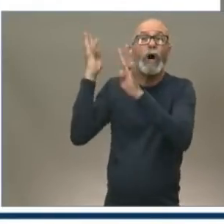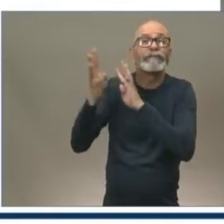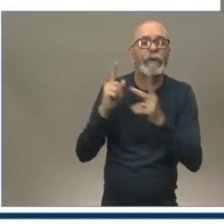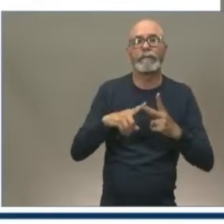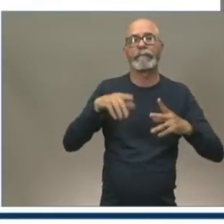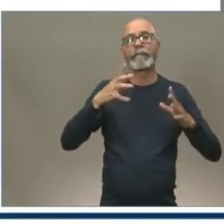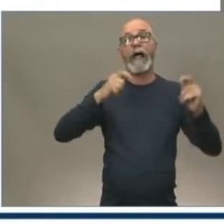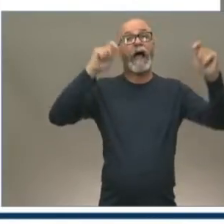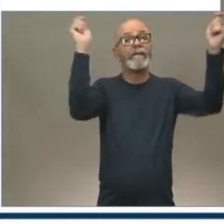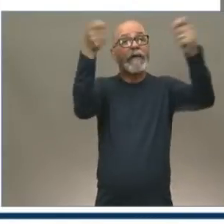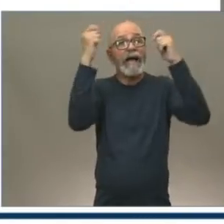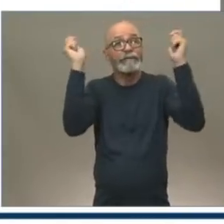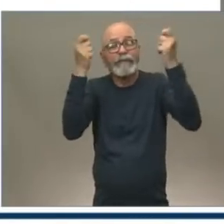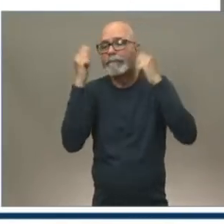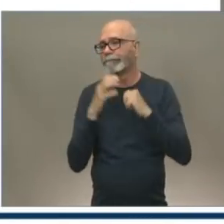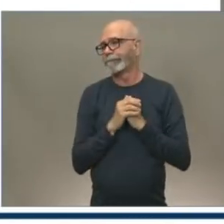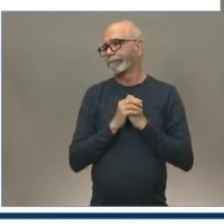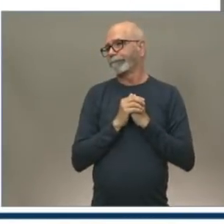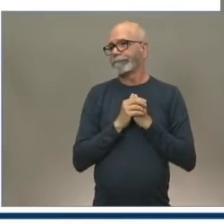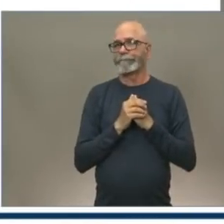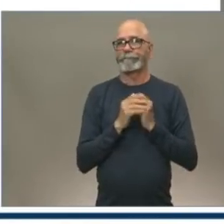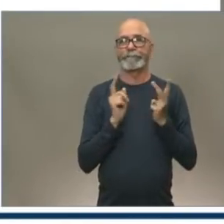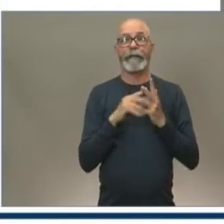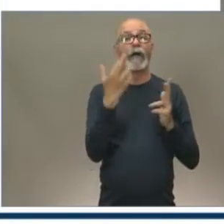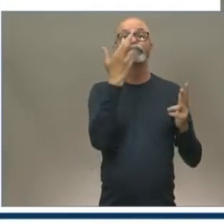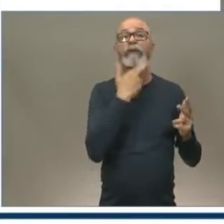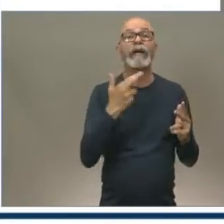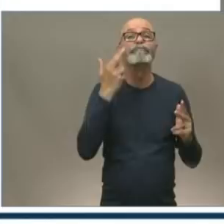Masks are also required when you're on a restaurant or bar